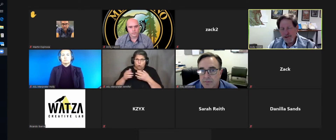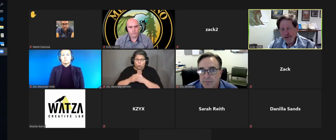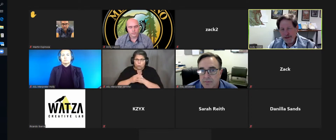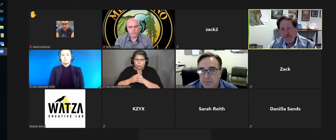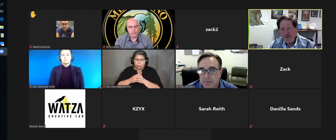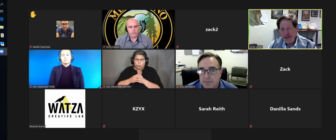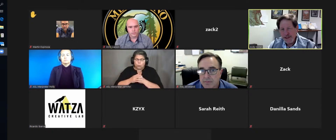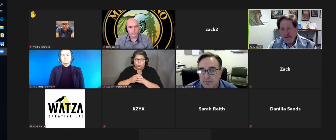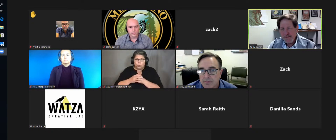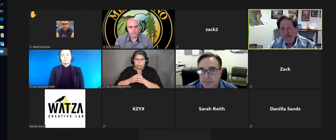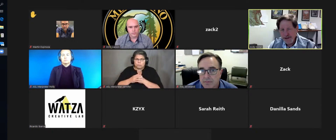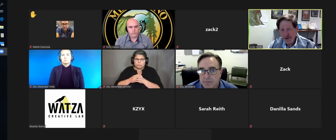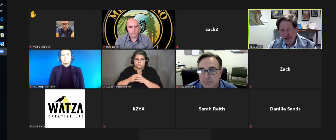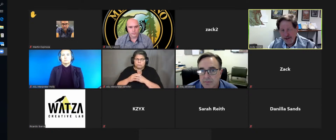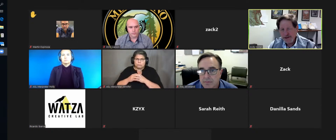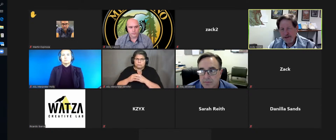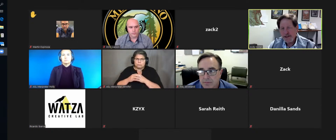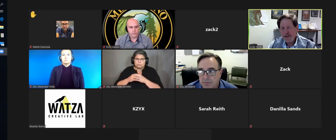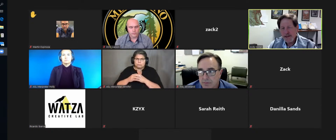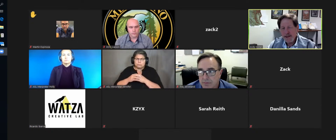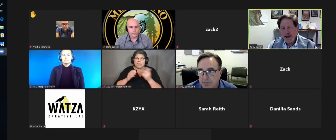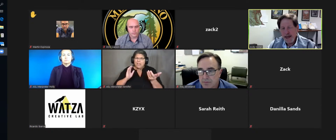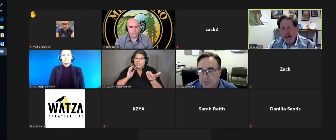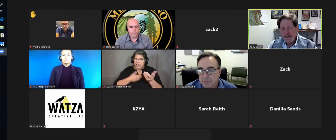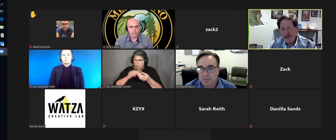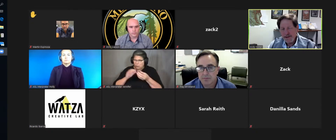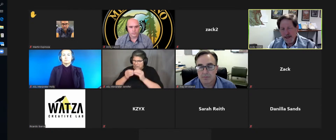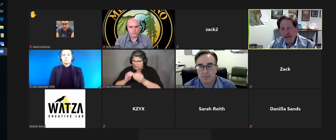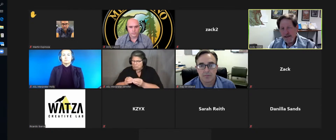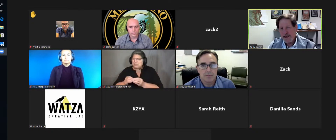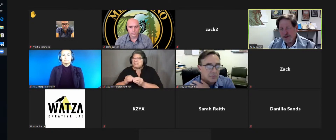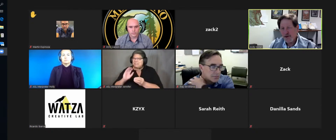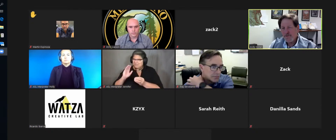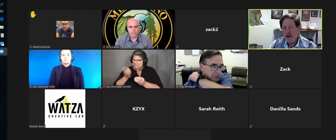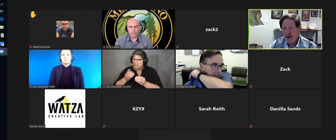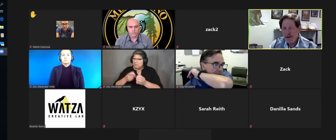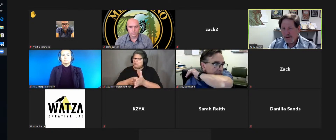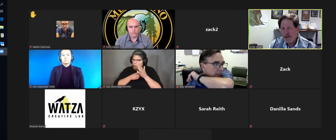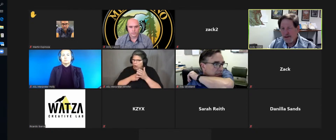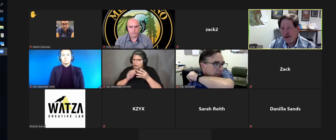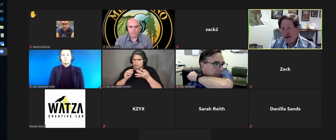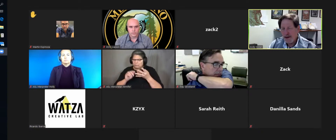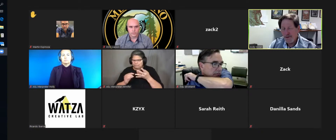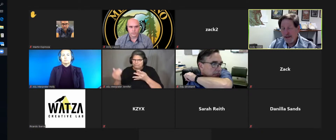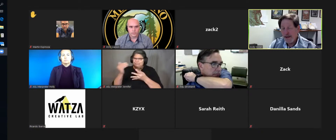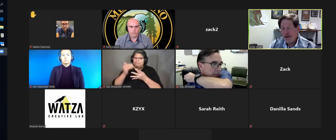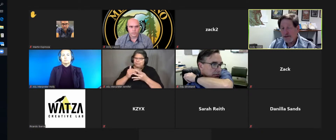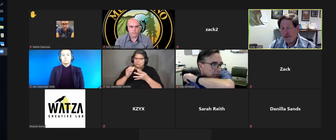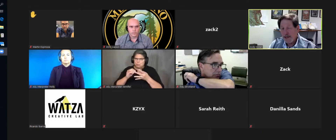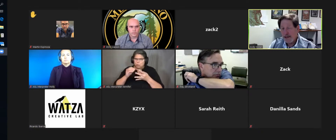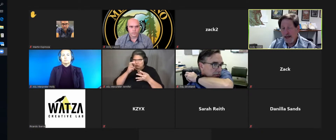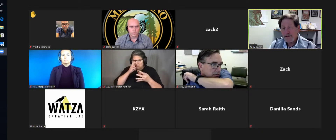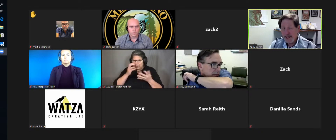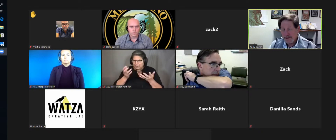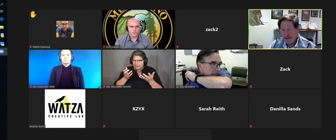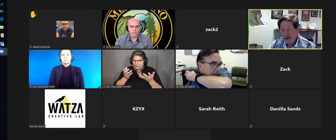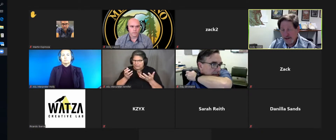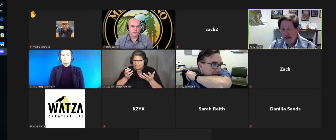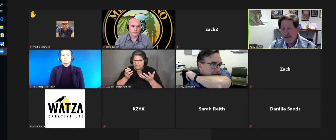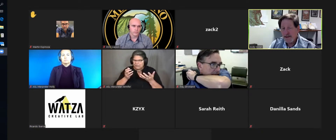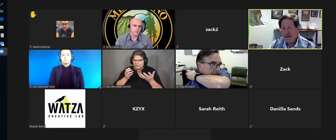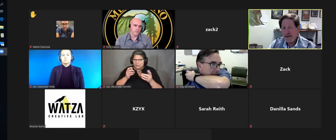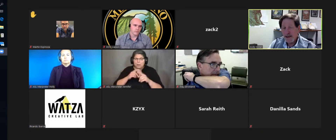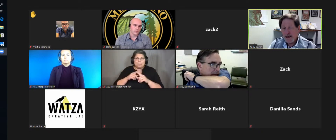more restrictive tier metrics, and the state has so far, the way they've cut the data has not